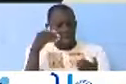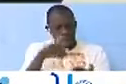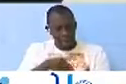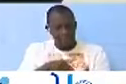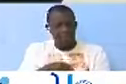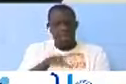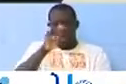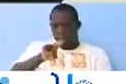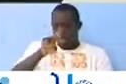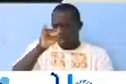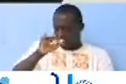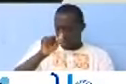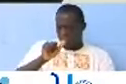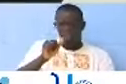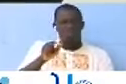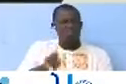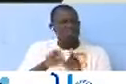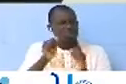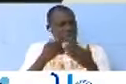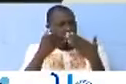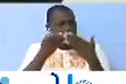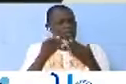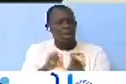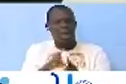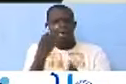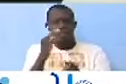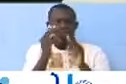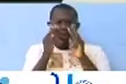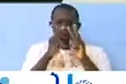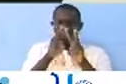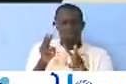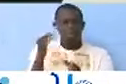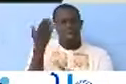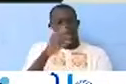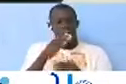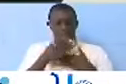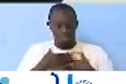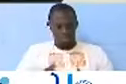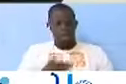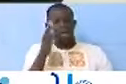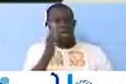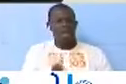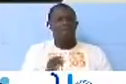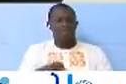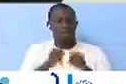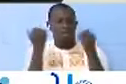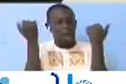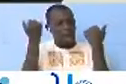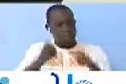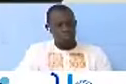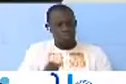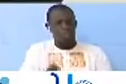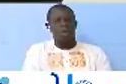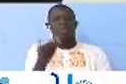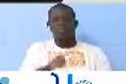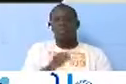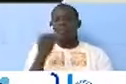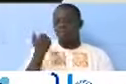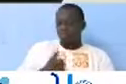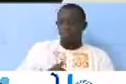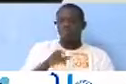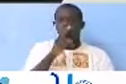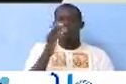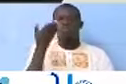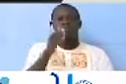you observed any other human rights violations that were committed against those people who had come from the paramilitary headquarters?